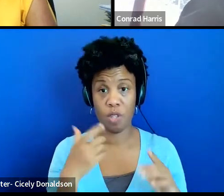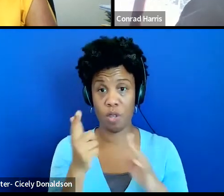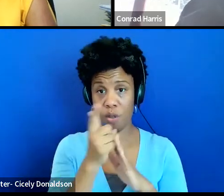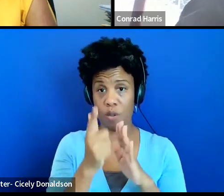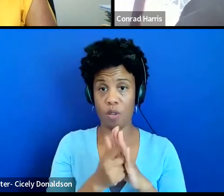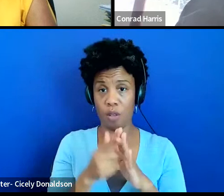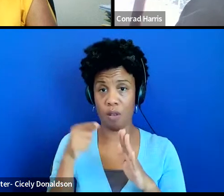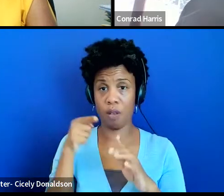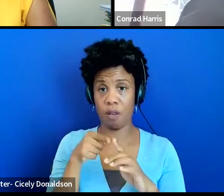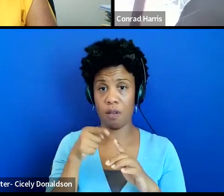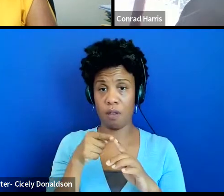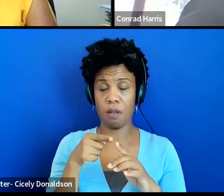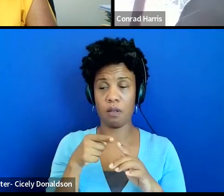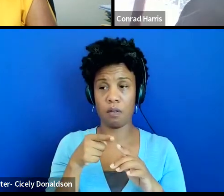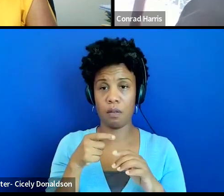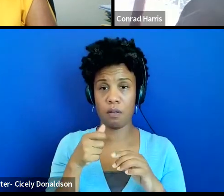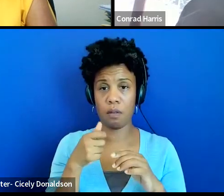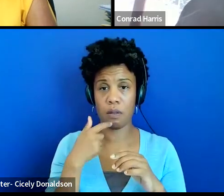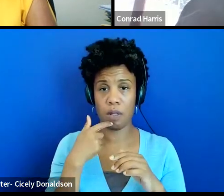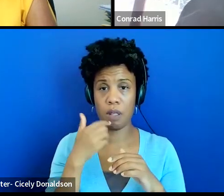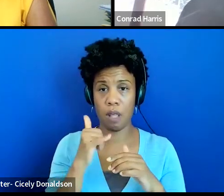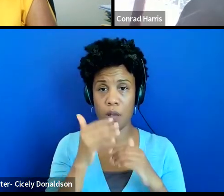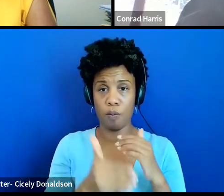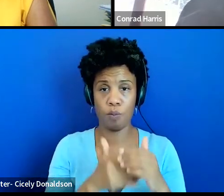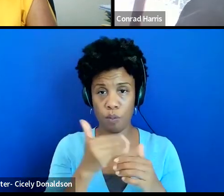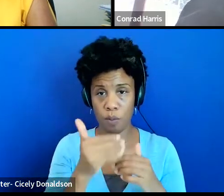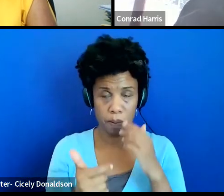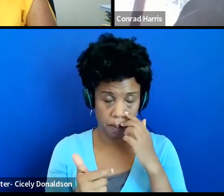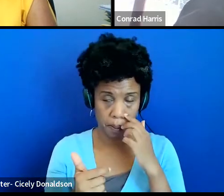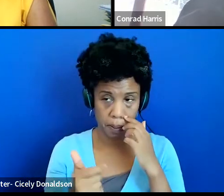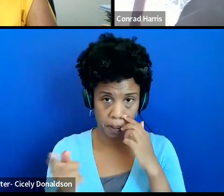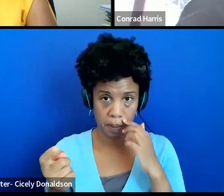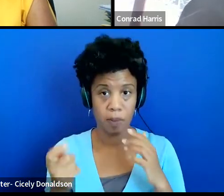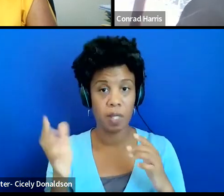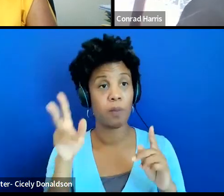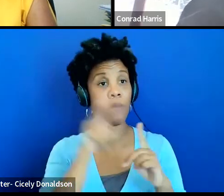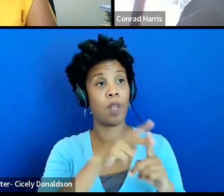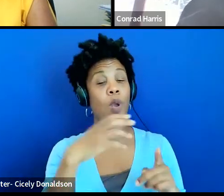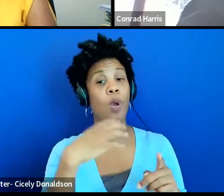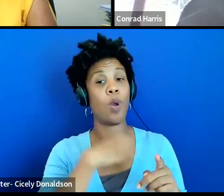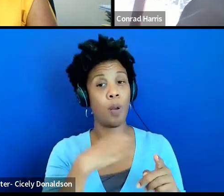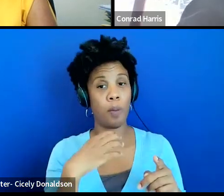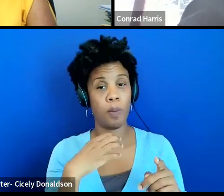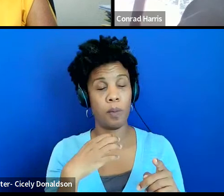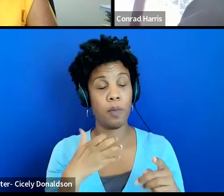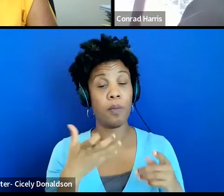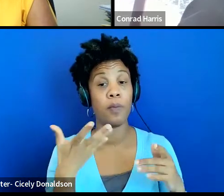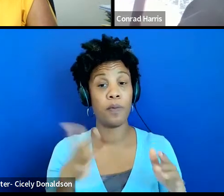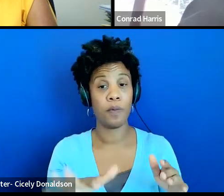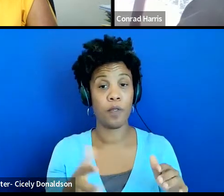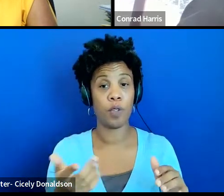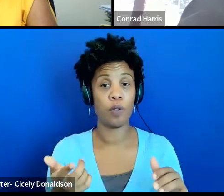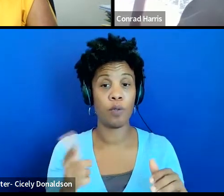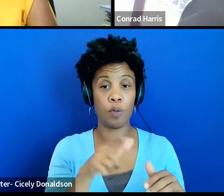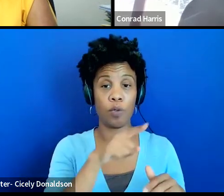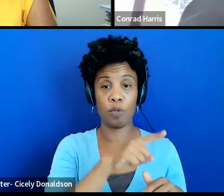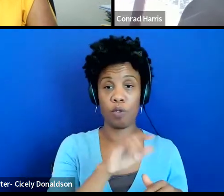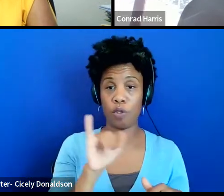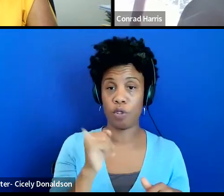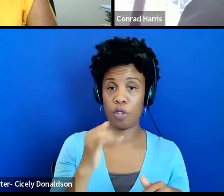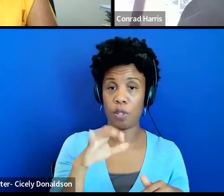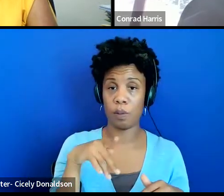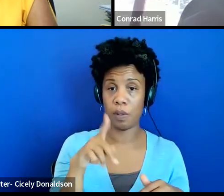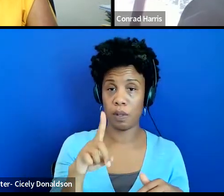trip in, and then the JCPD would be mandated by law